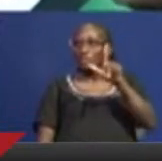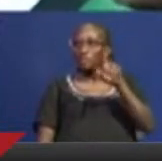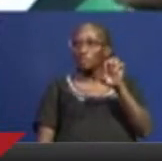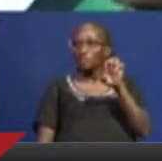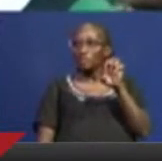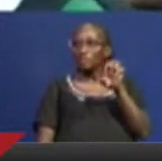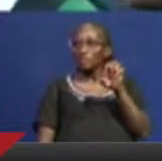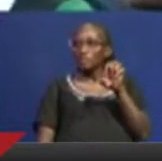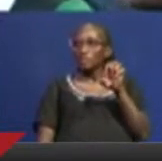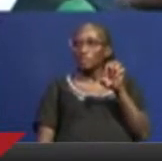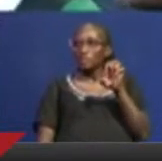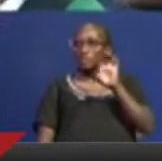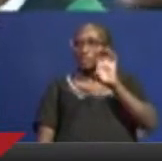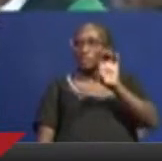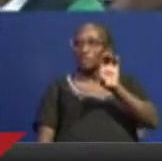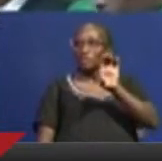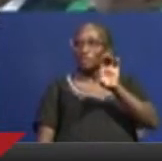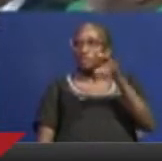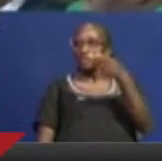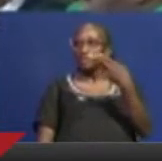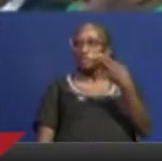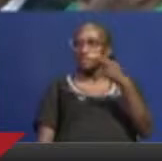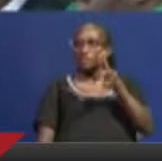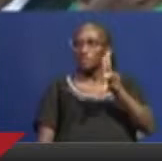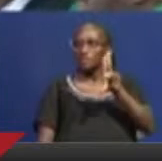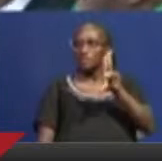Fabian Chule.